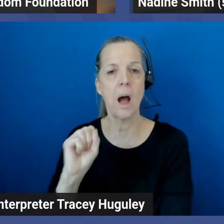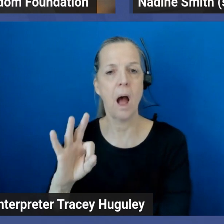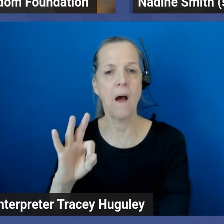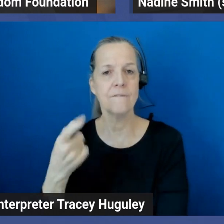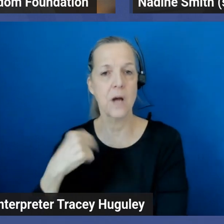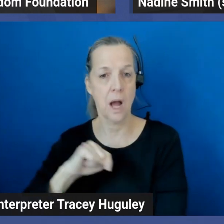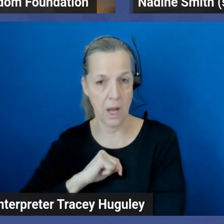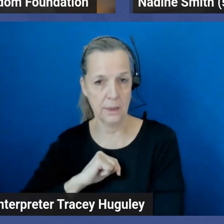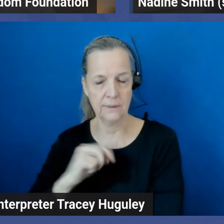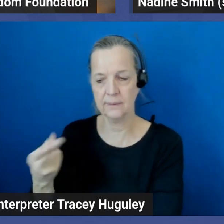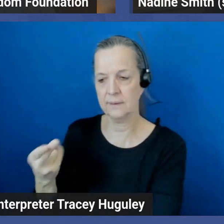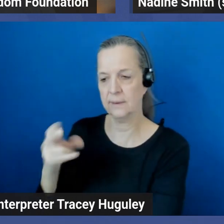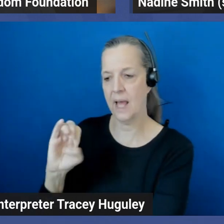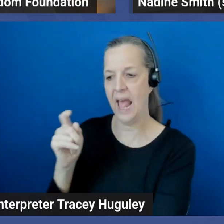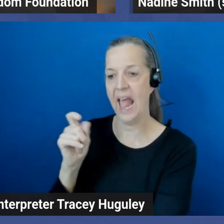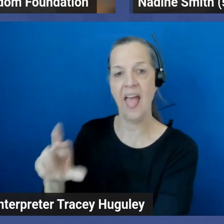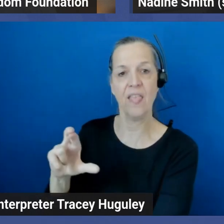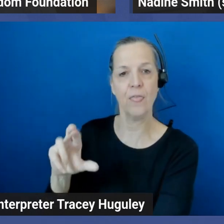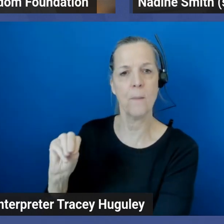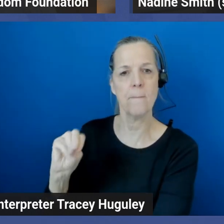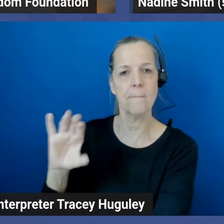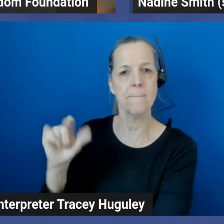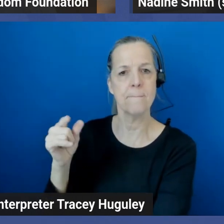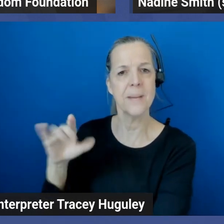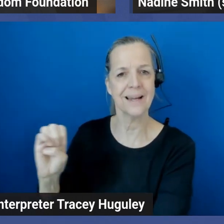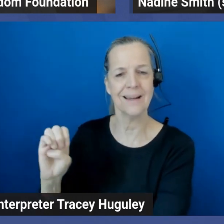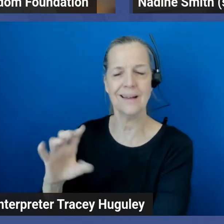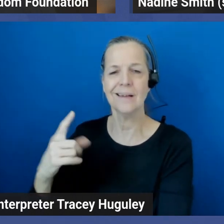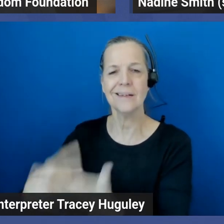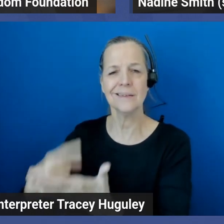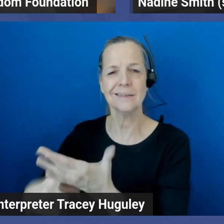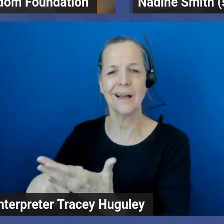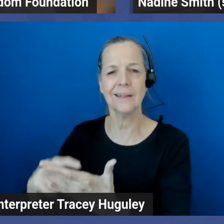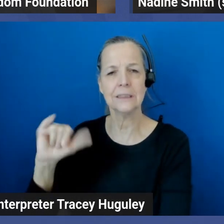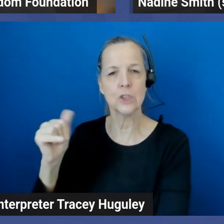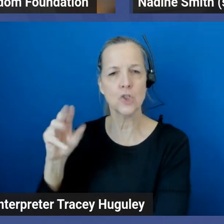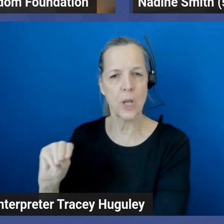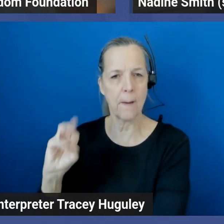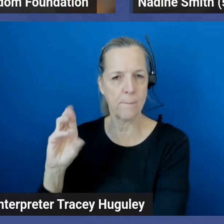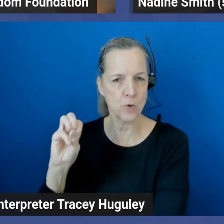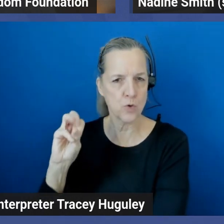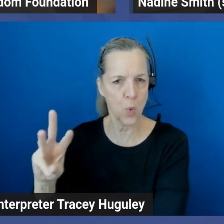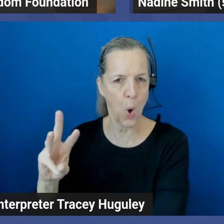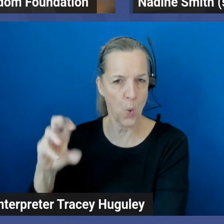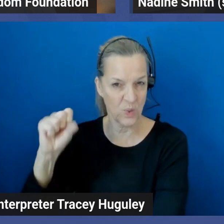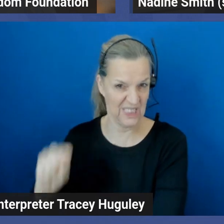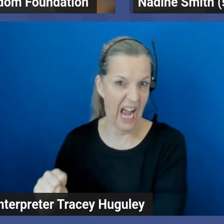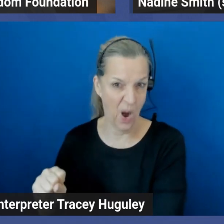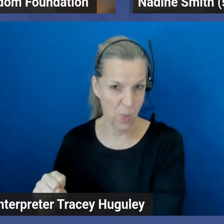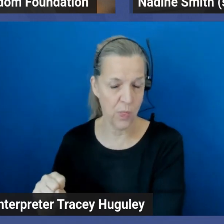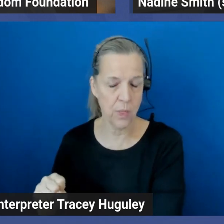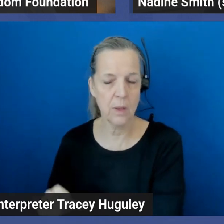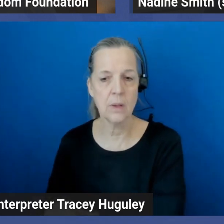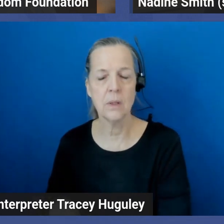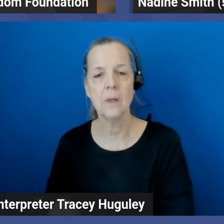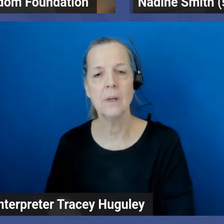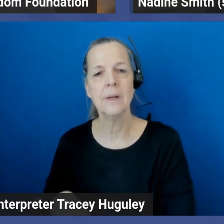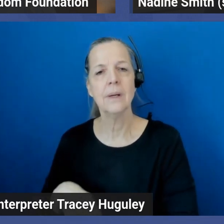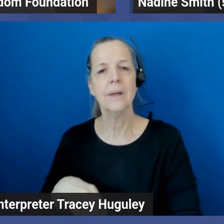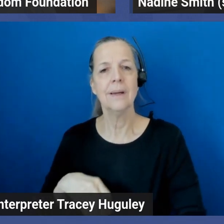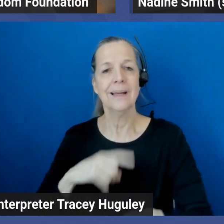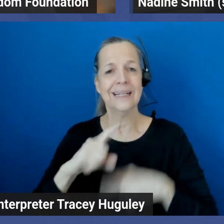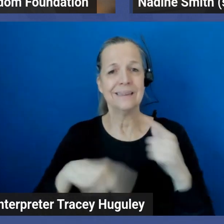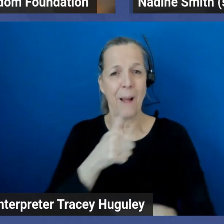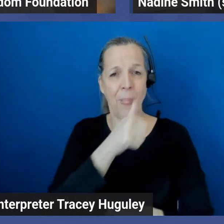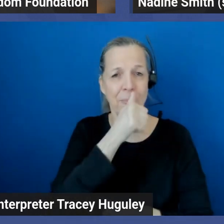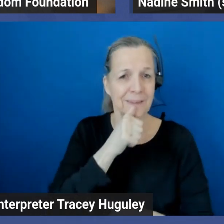about Jim Crow South, but also in a way that it's not just about the misery of it. It's about the lessons